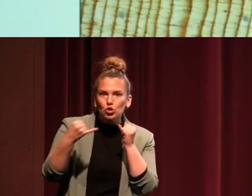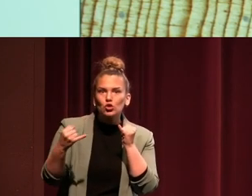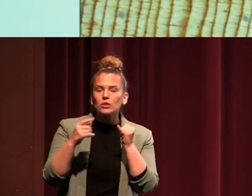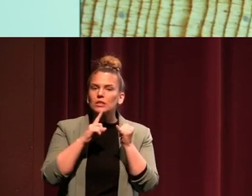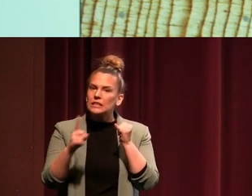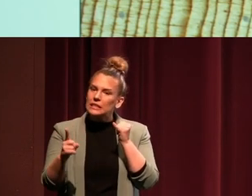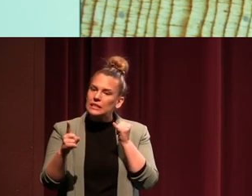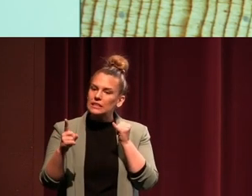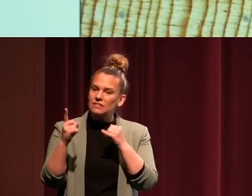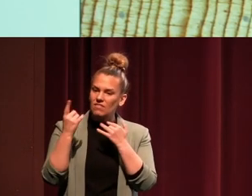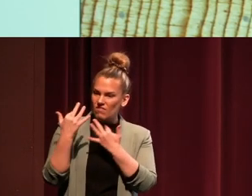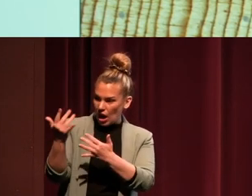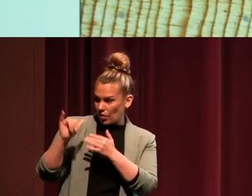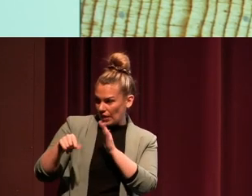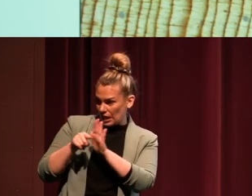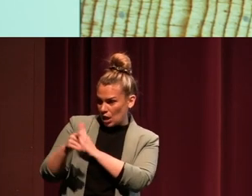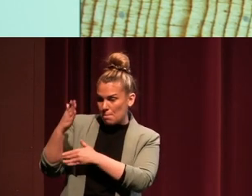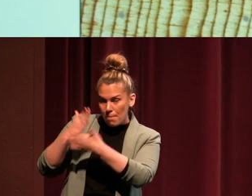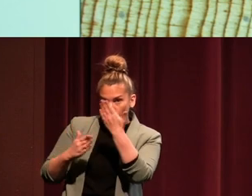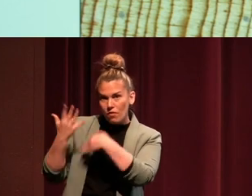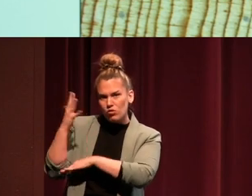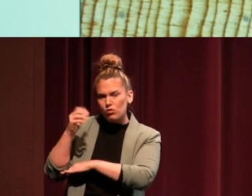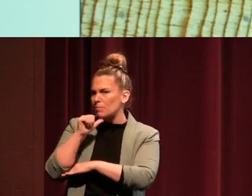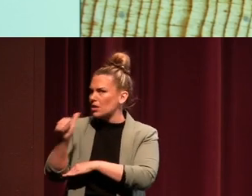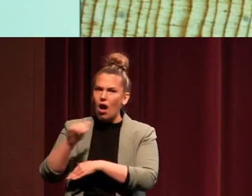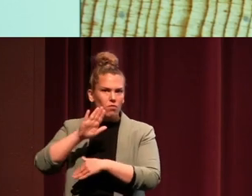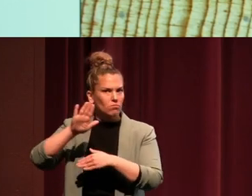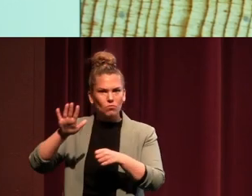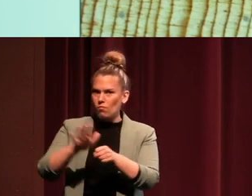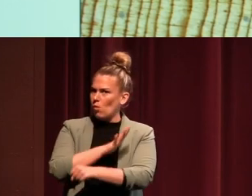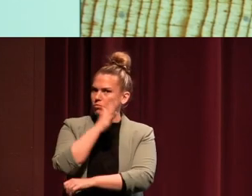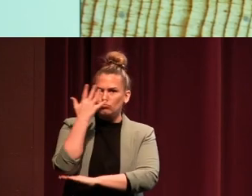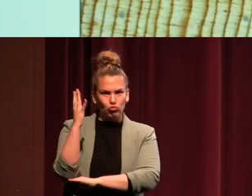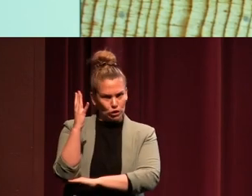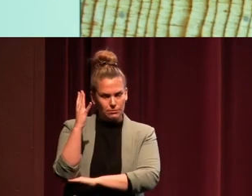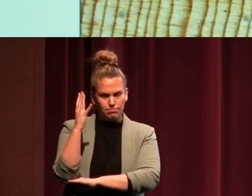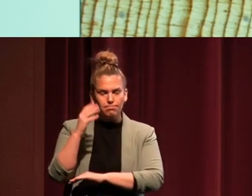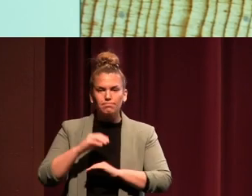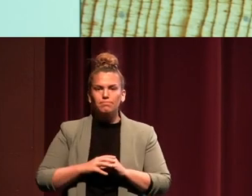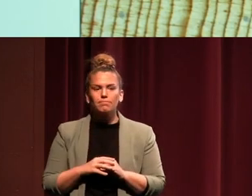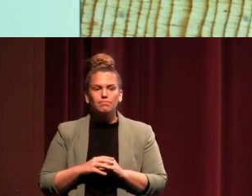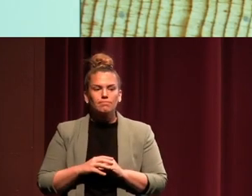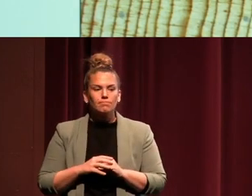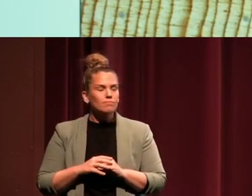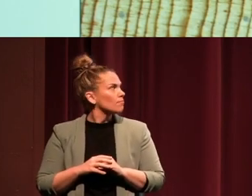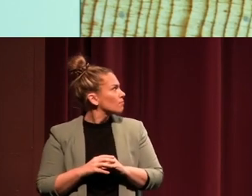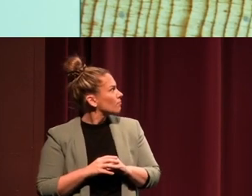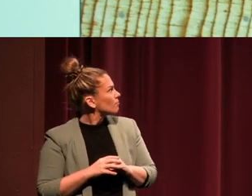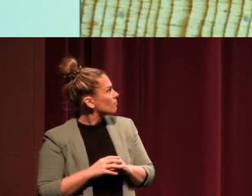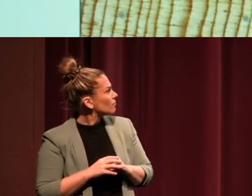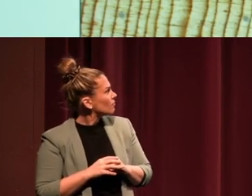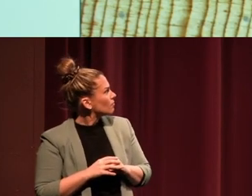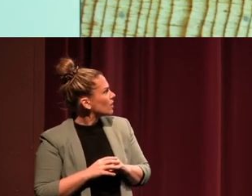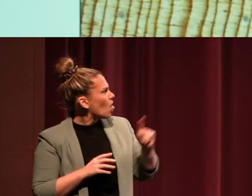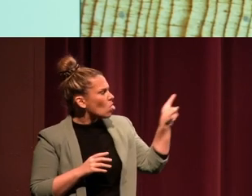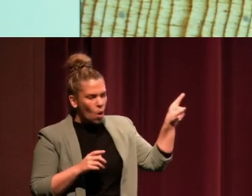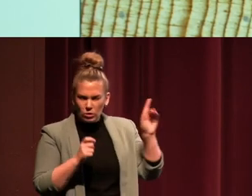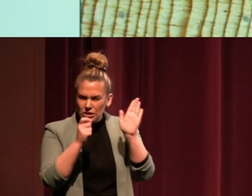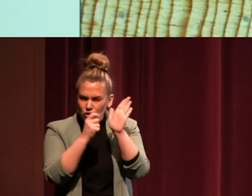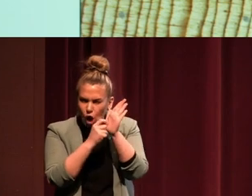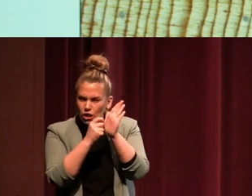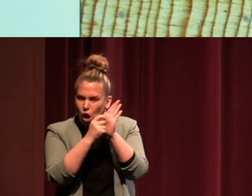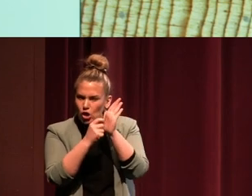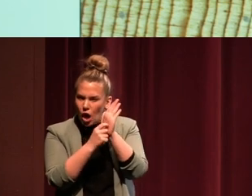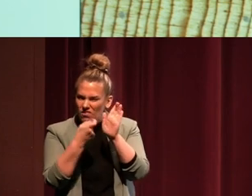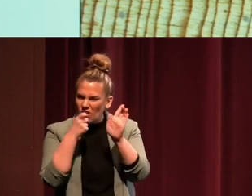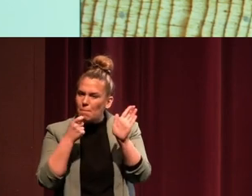killed part of the tree, but not all of the tree, and it subsequently healed over. Those dots in pencil, by the way, are